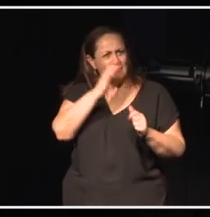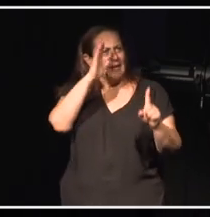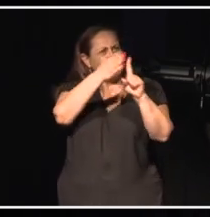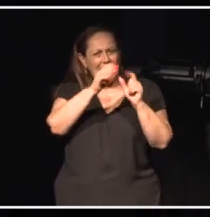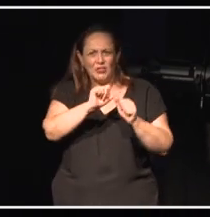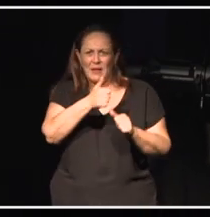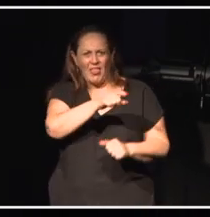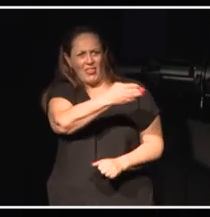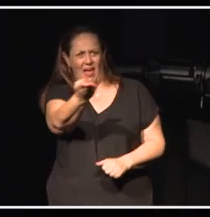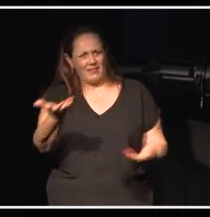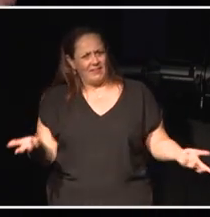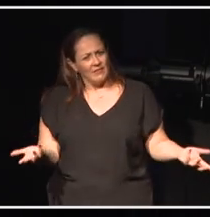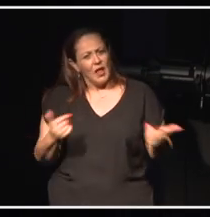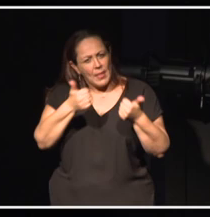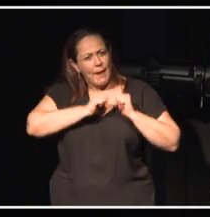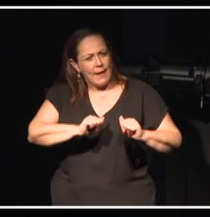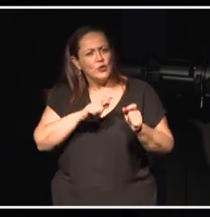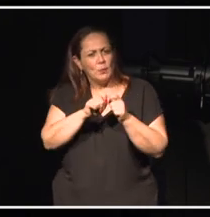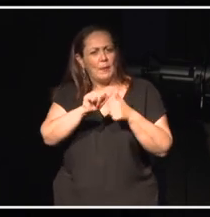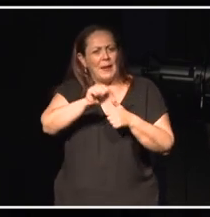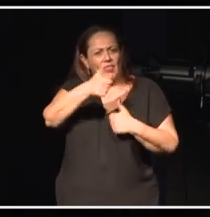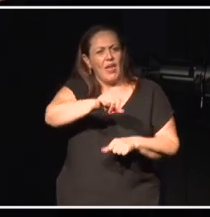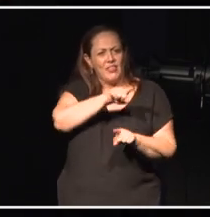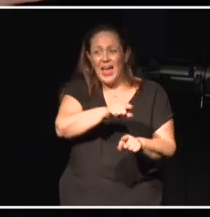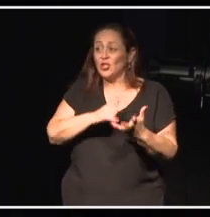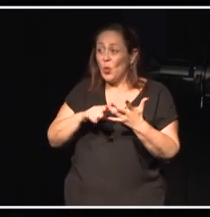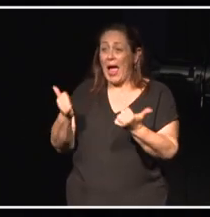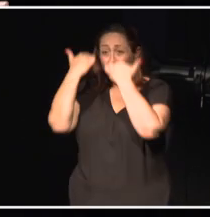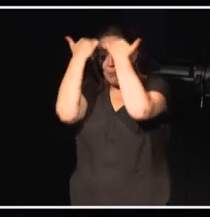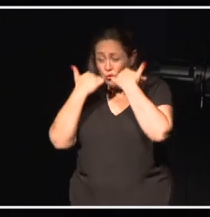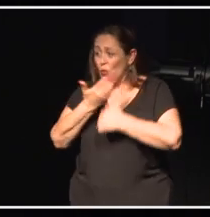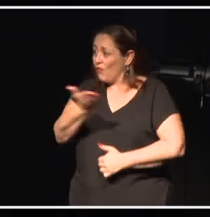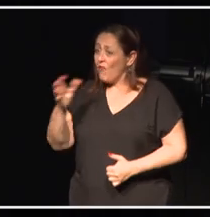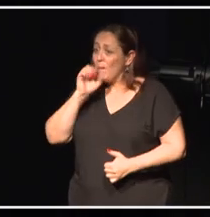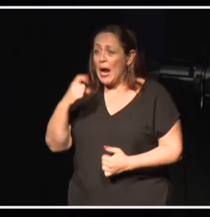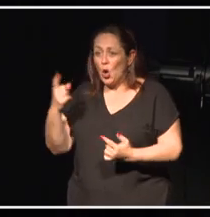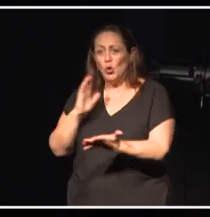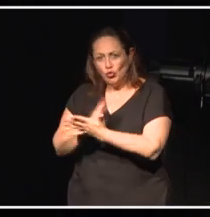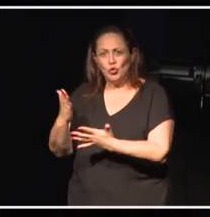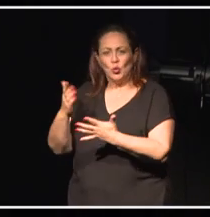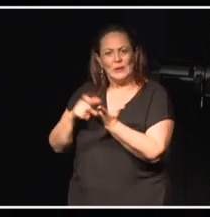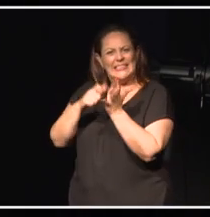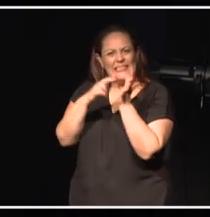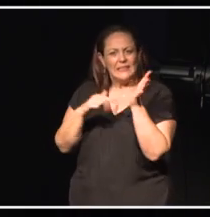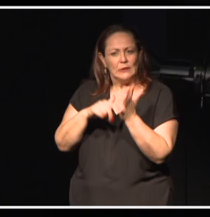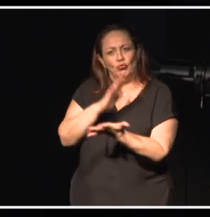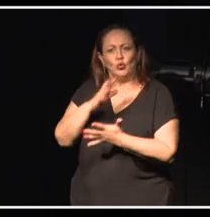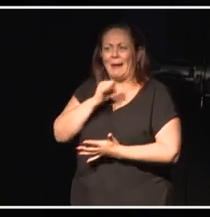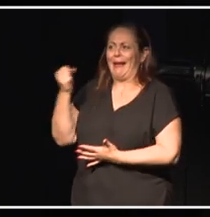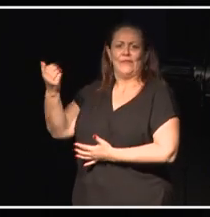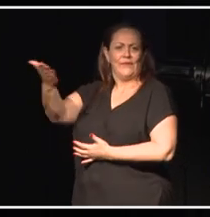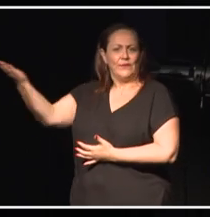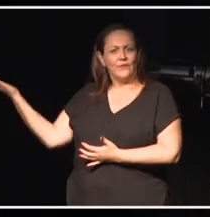more of men than that, and that there is evidence of men being better than that, being basically decent human beings.